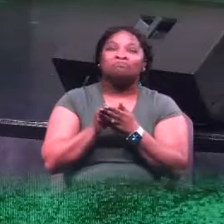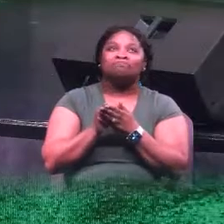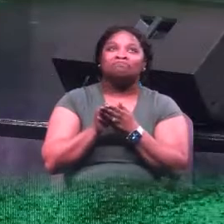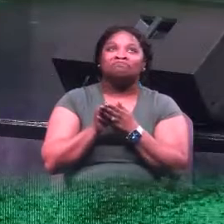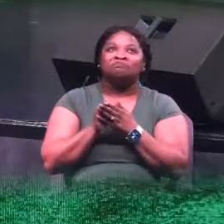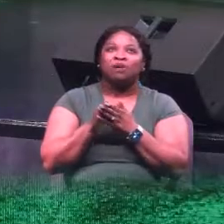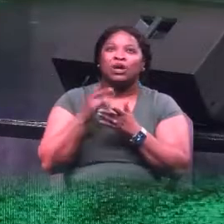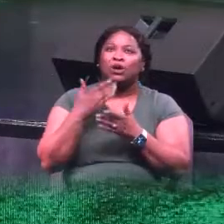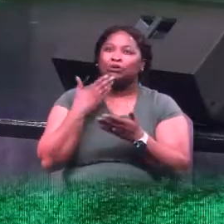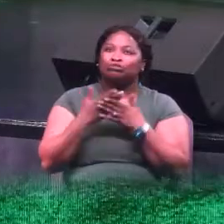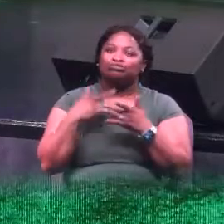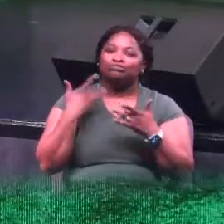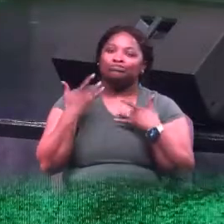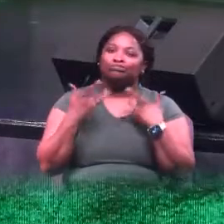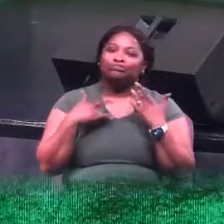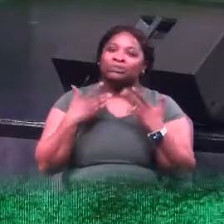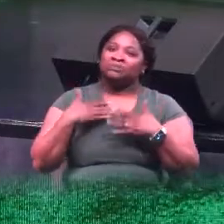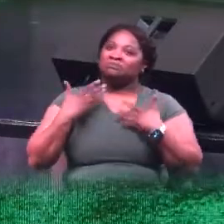It's historic.